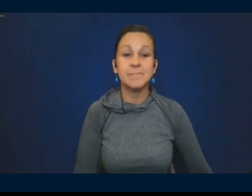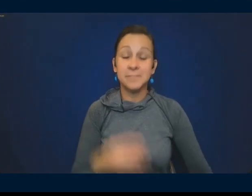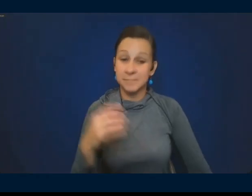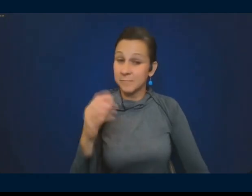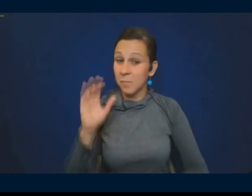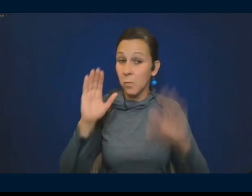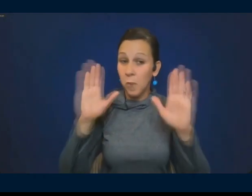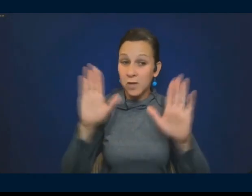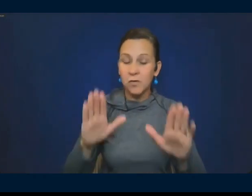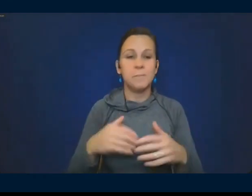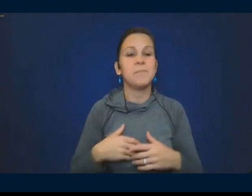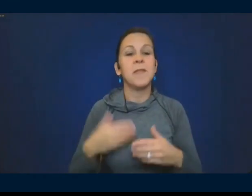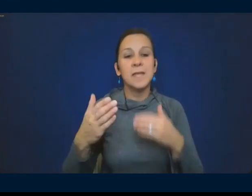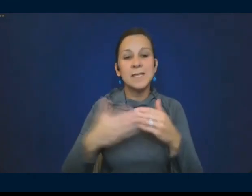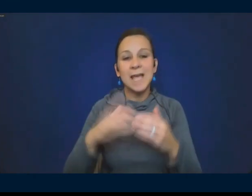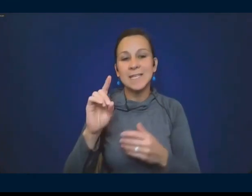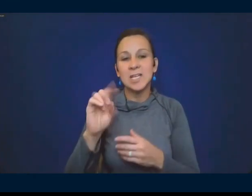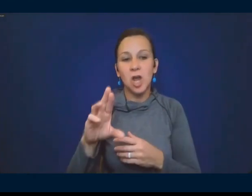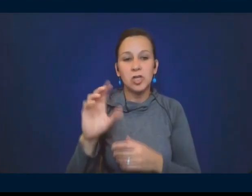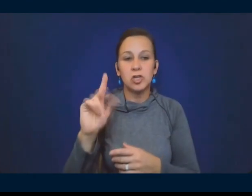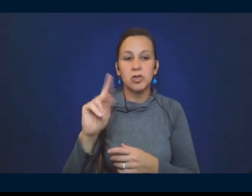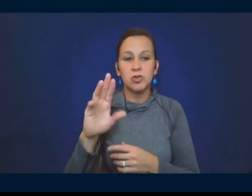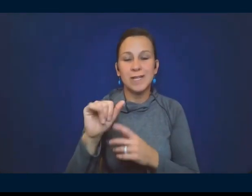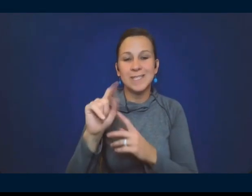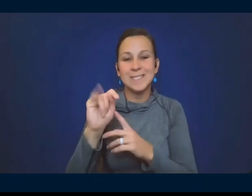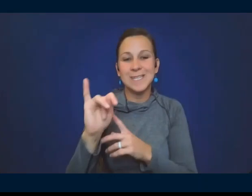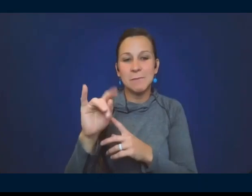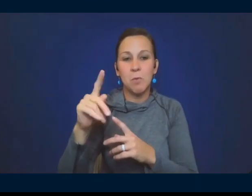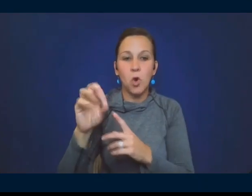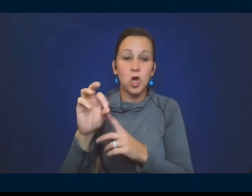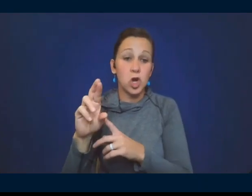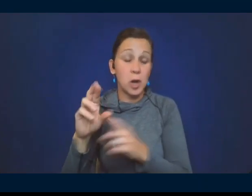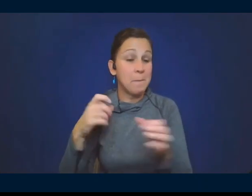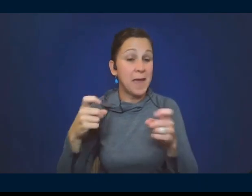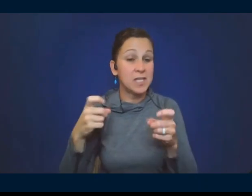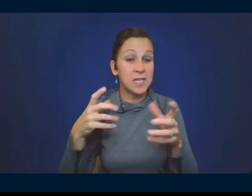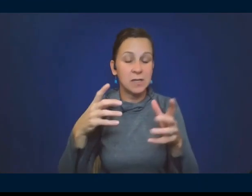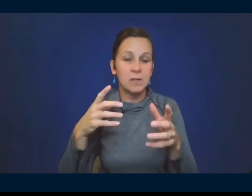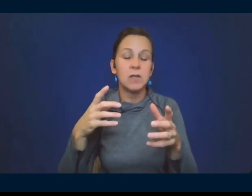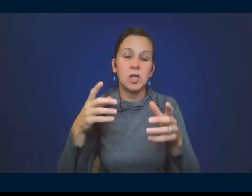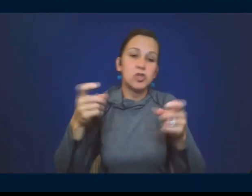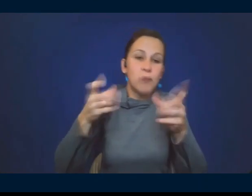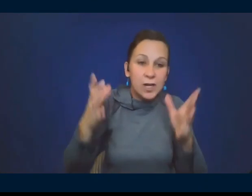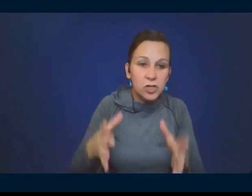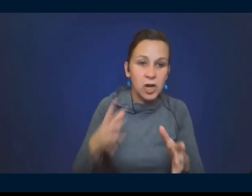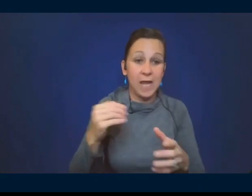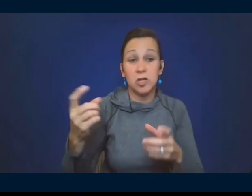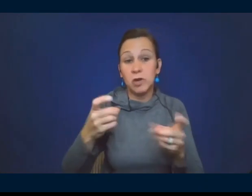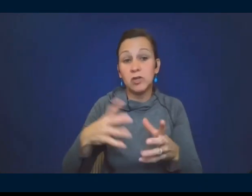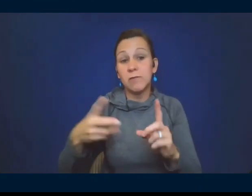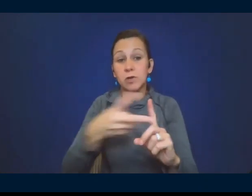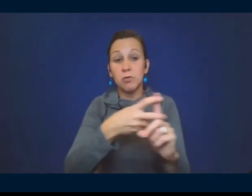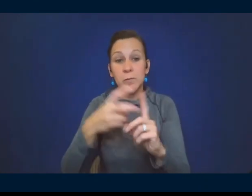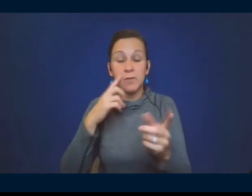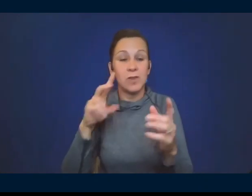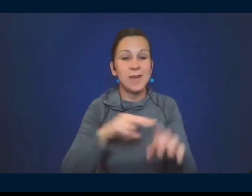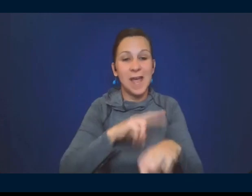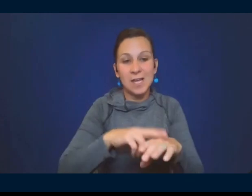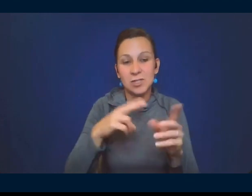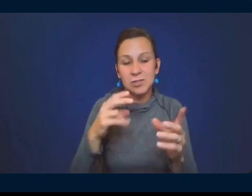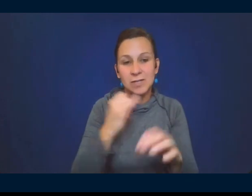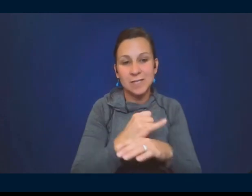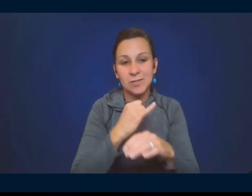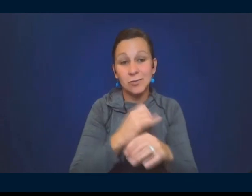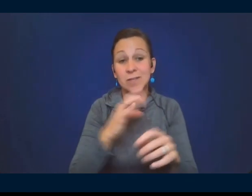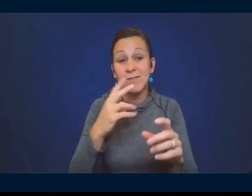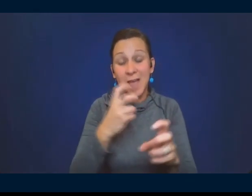Wonderful. Next, we have Dr. Christy Porter, who is the Managing Director and Director of Recruitment of the National Institutes of Health,